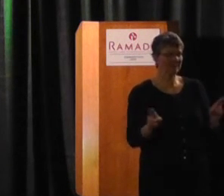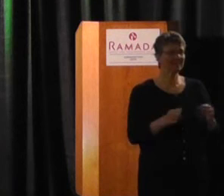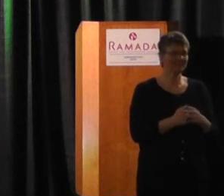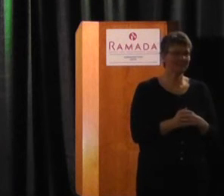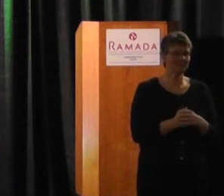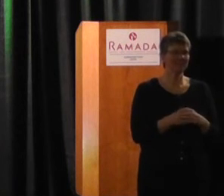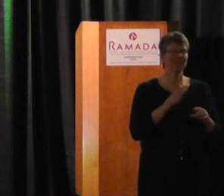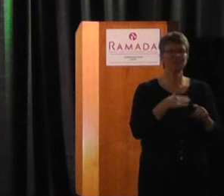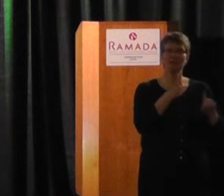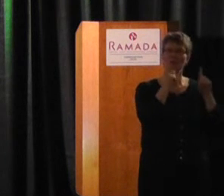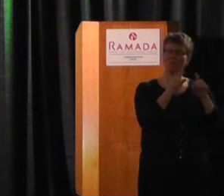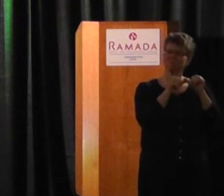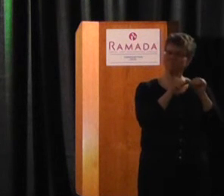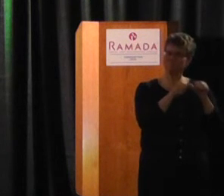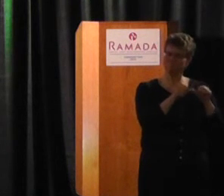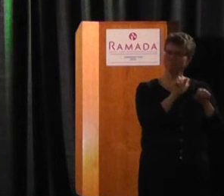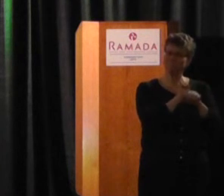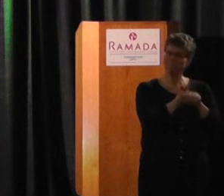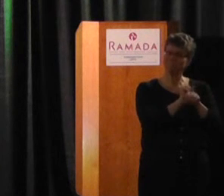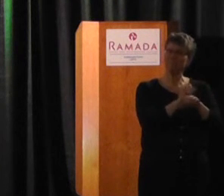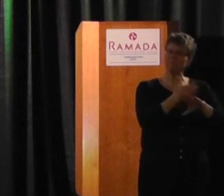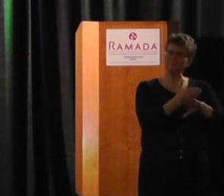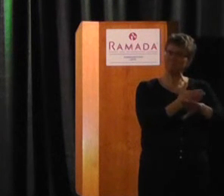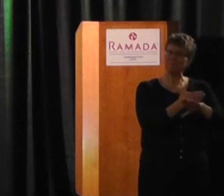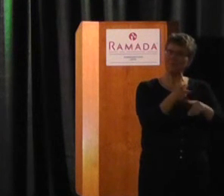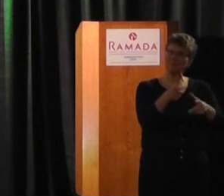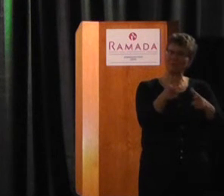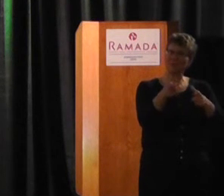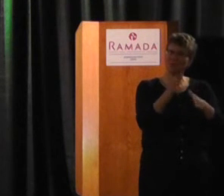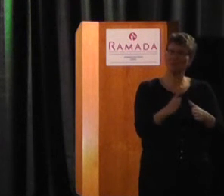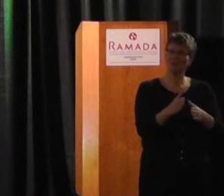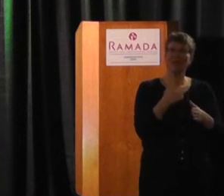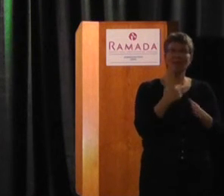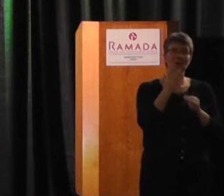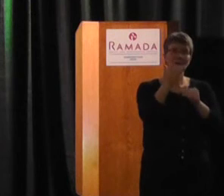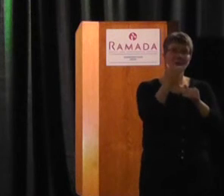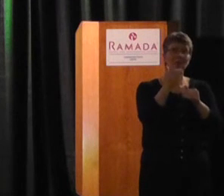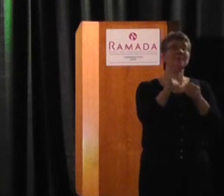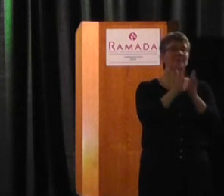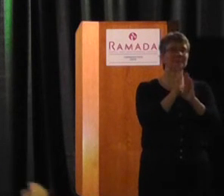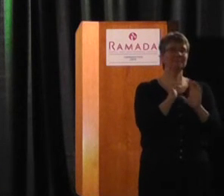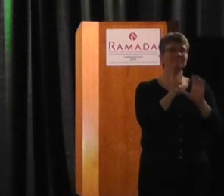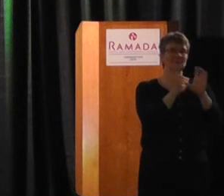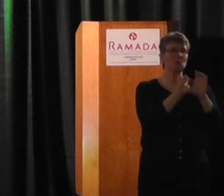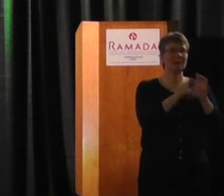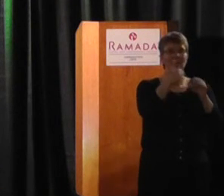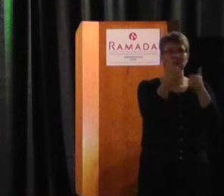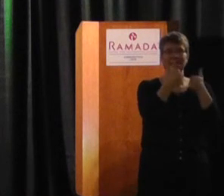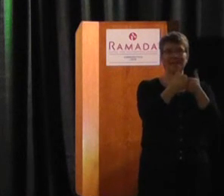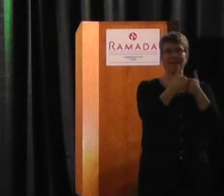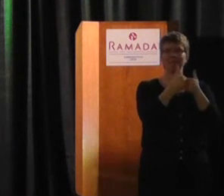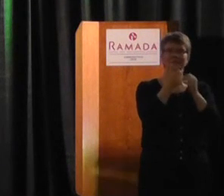keep working, keep getting better, getting faster, and I hope being part of the national team in the future. Thank you.